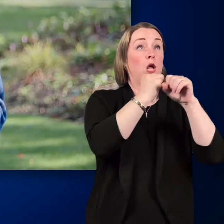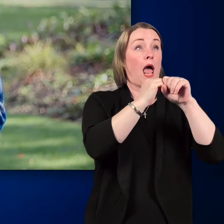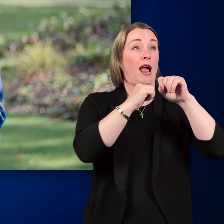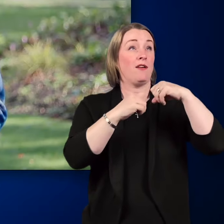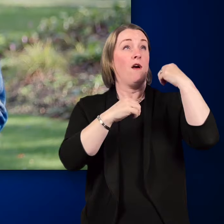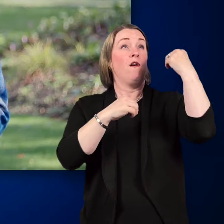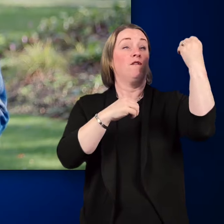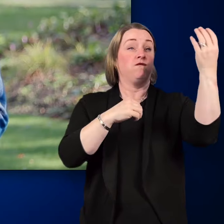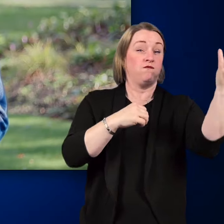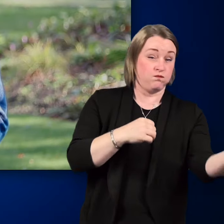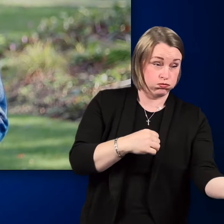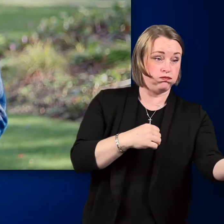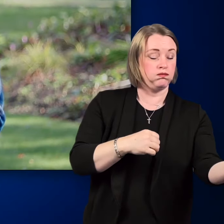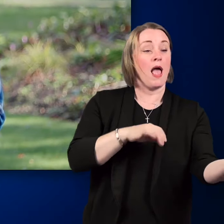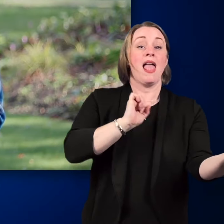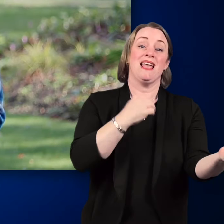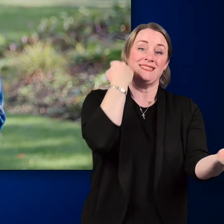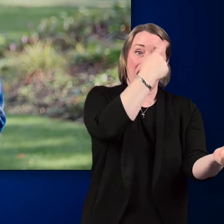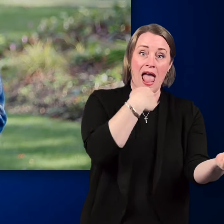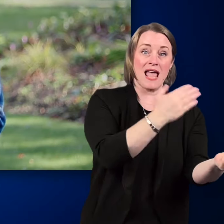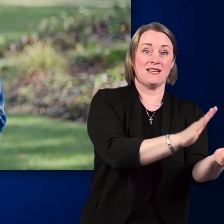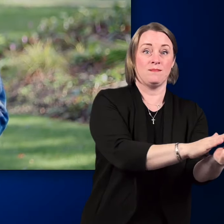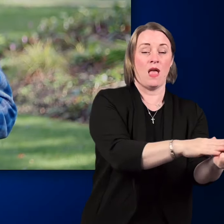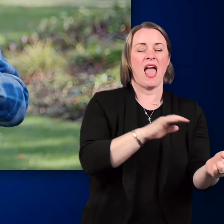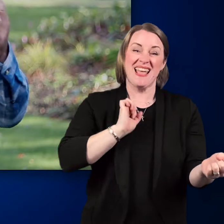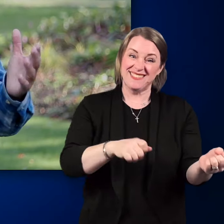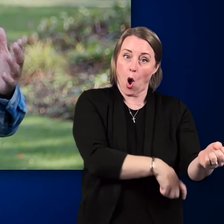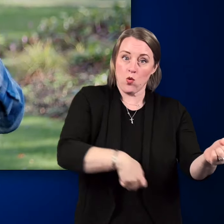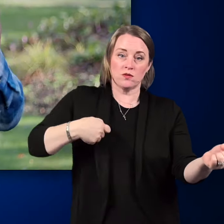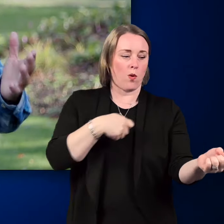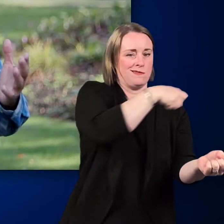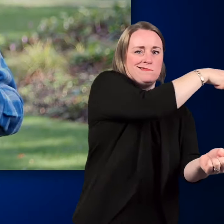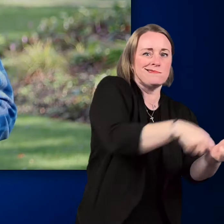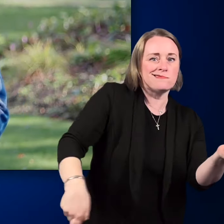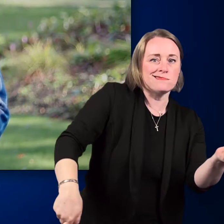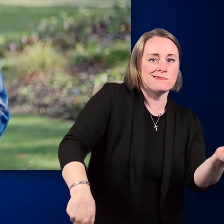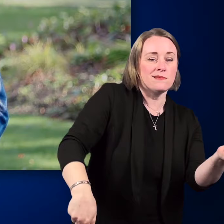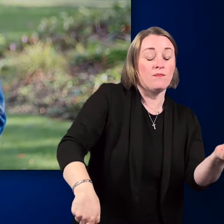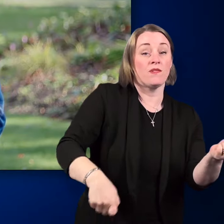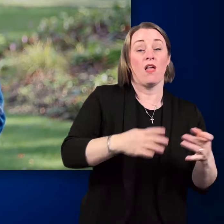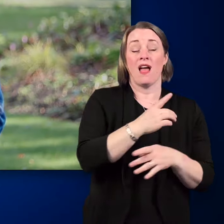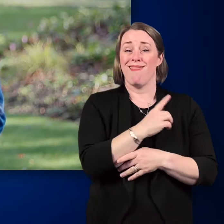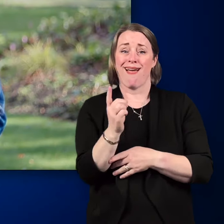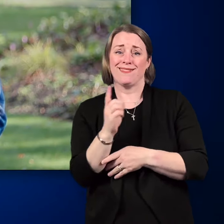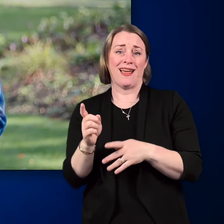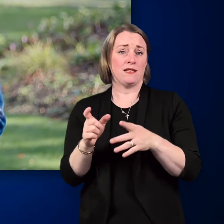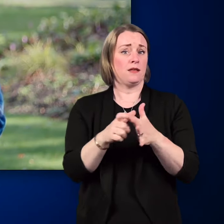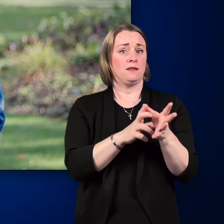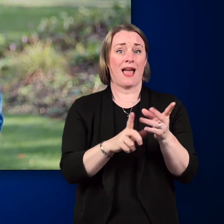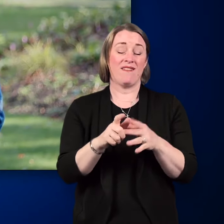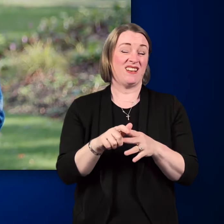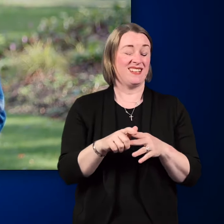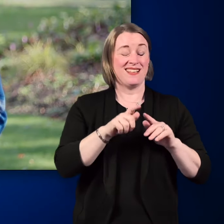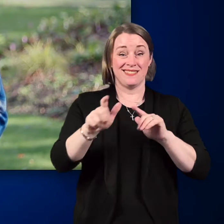what we see is actually later in the story, David goes to King Saul much later, hours later, and he's still carrying this